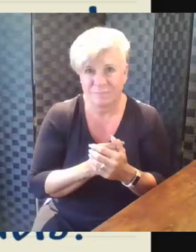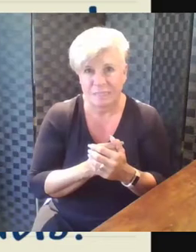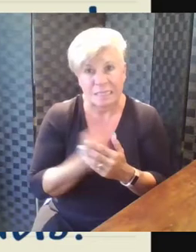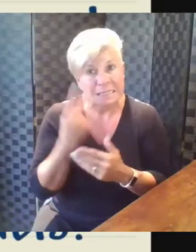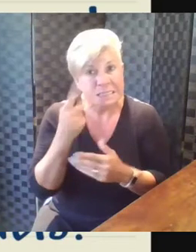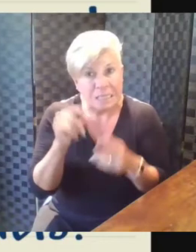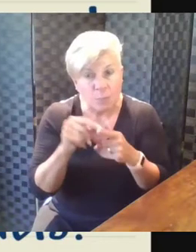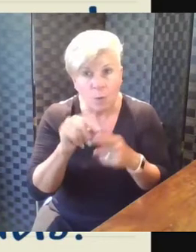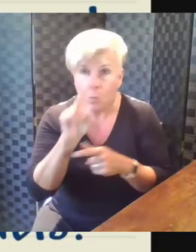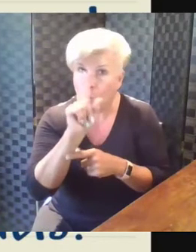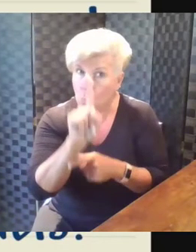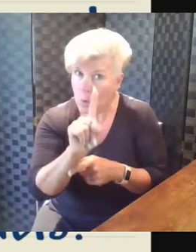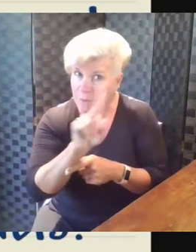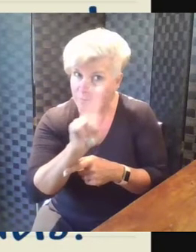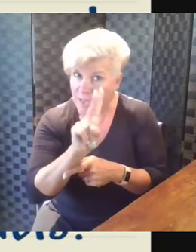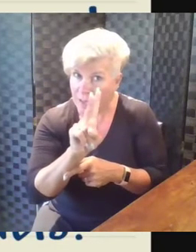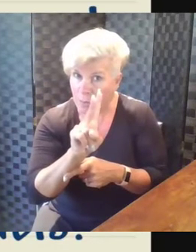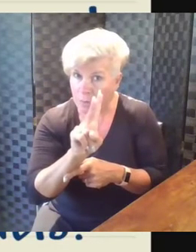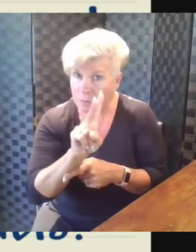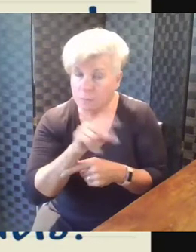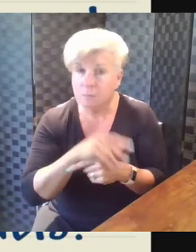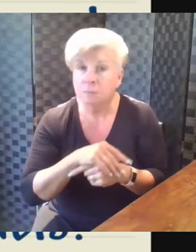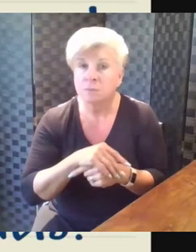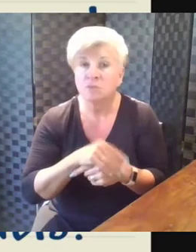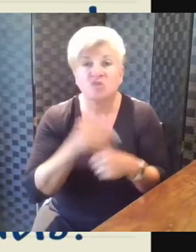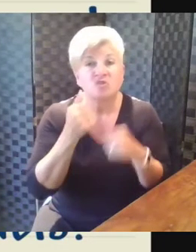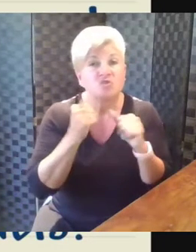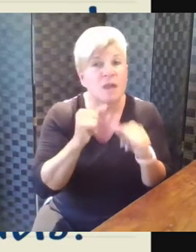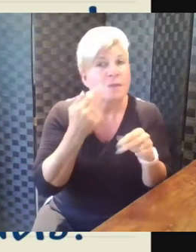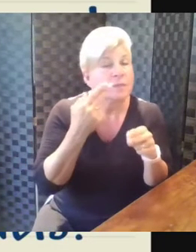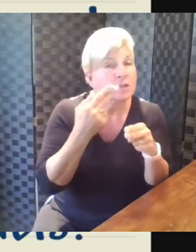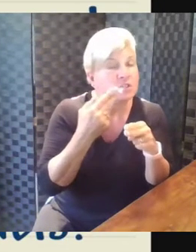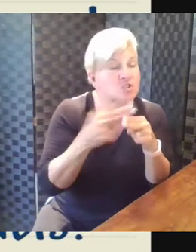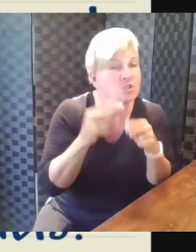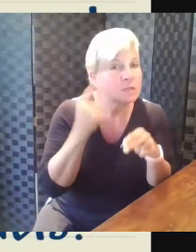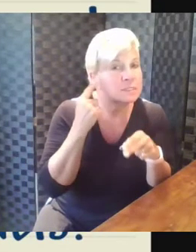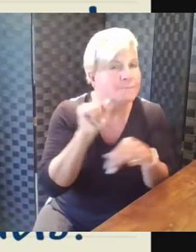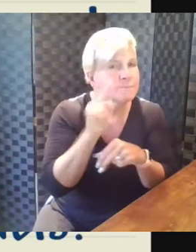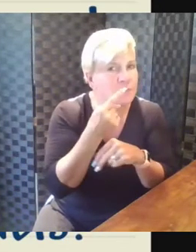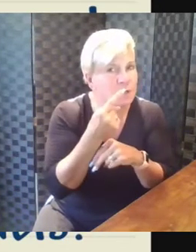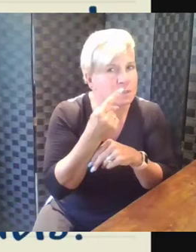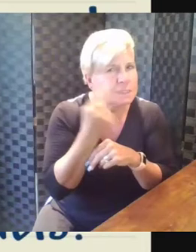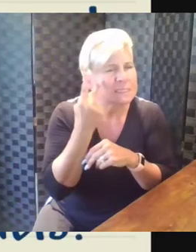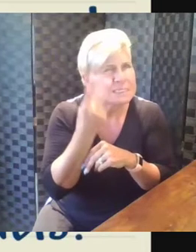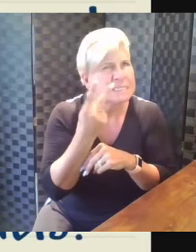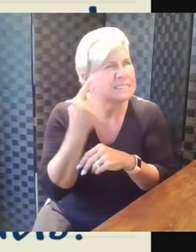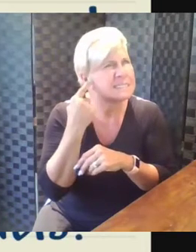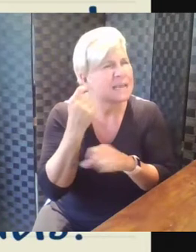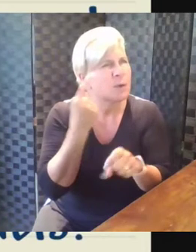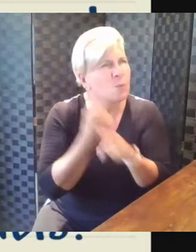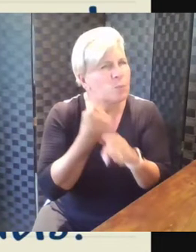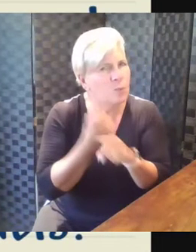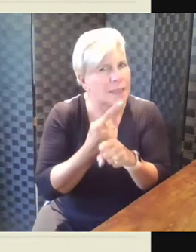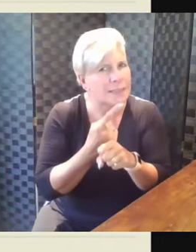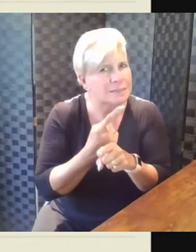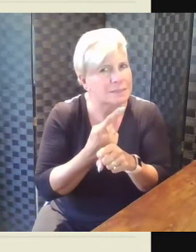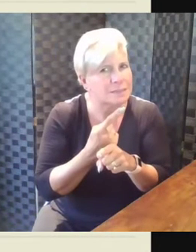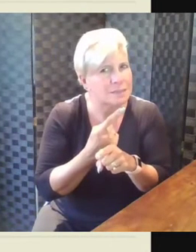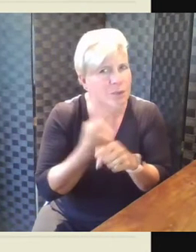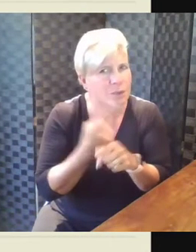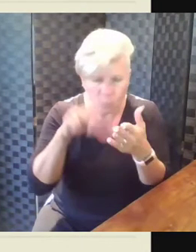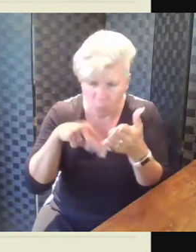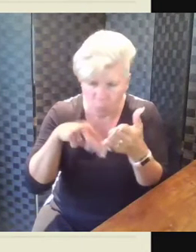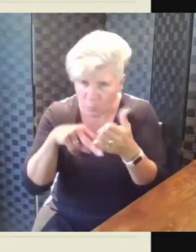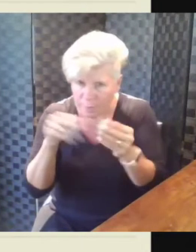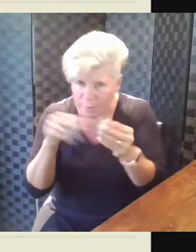When you see a word with only one vowel, try the short sound first to see if it sounds right. As